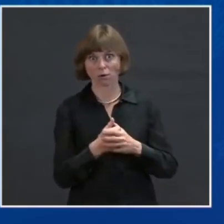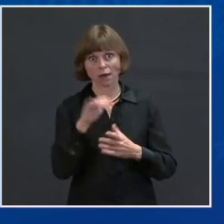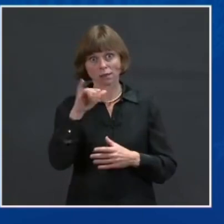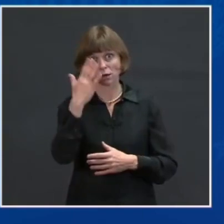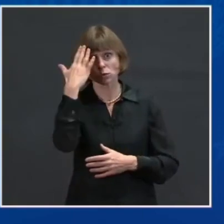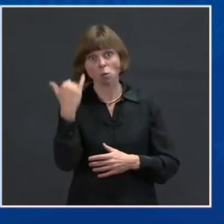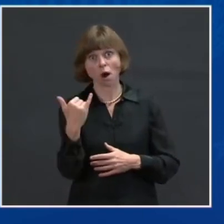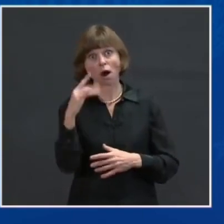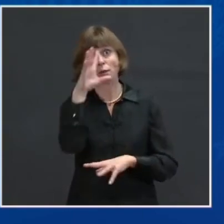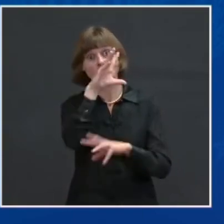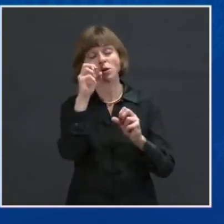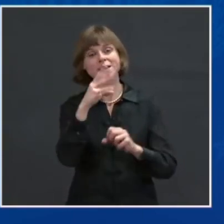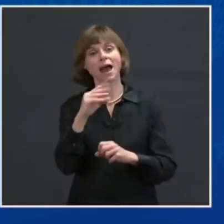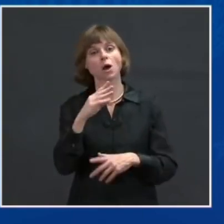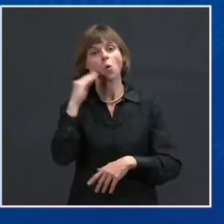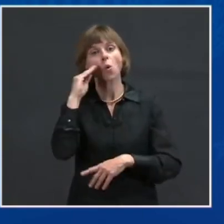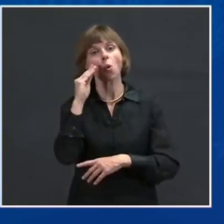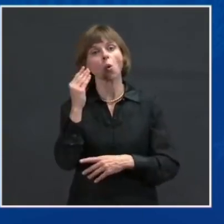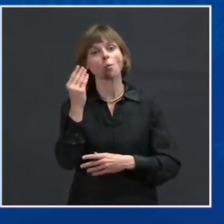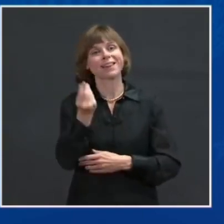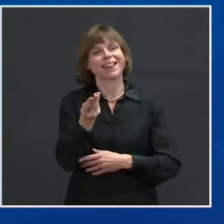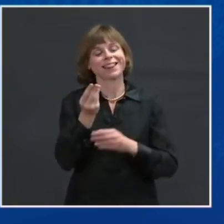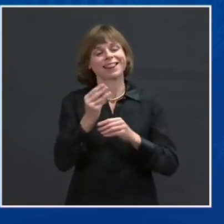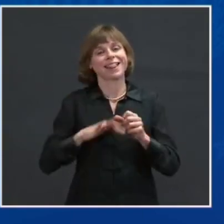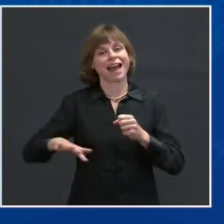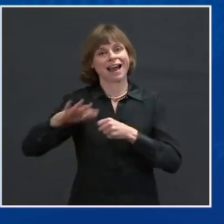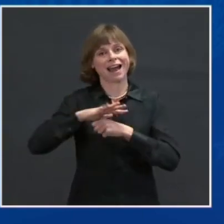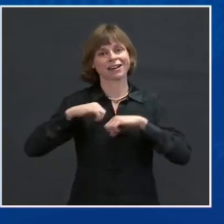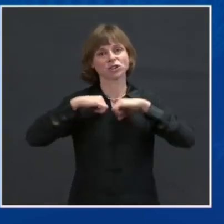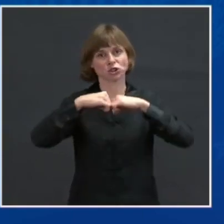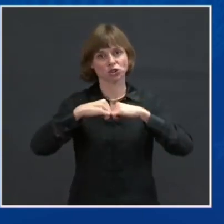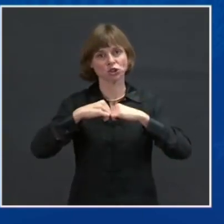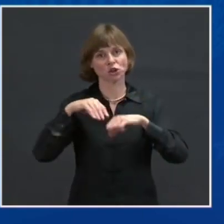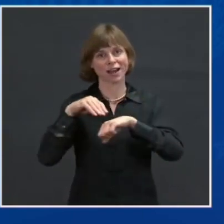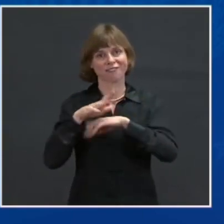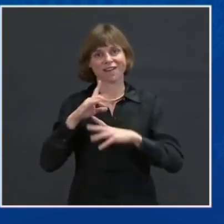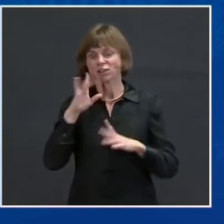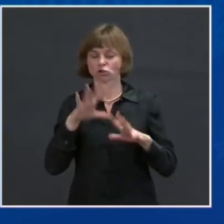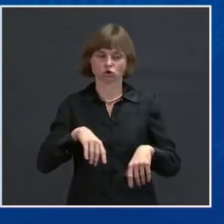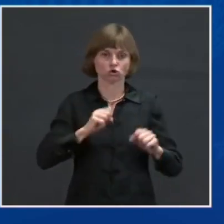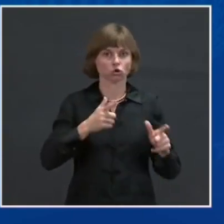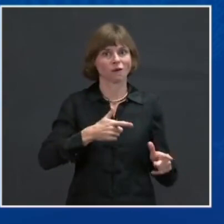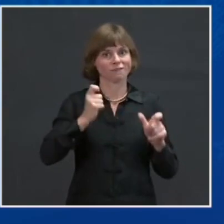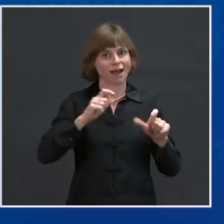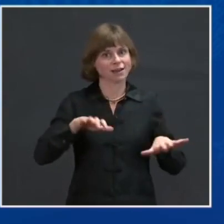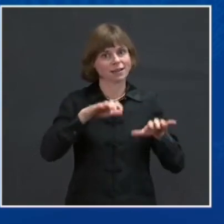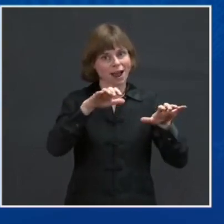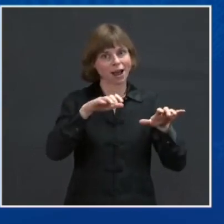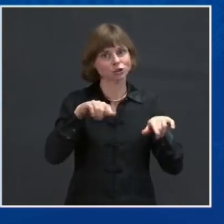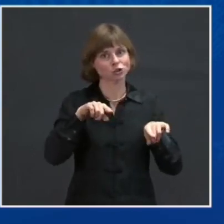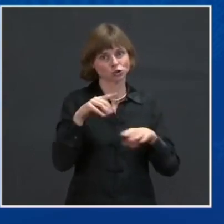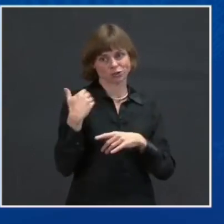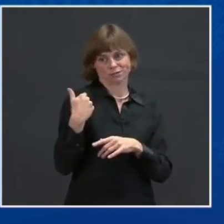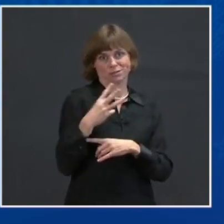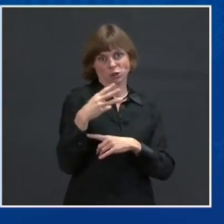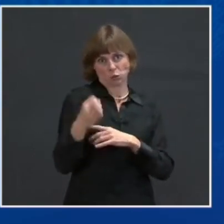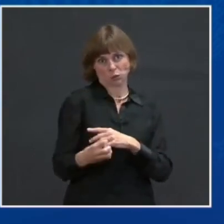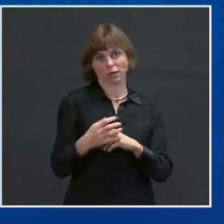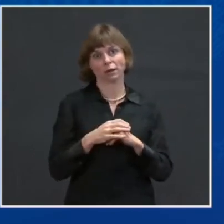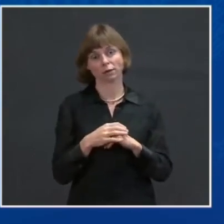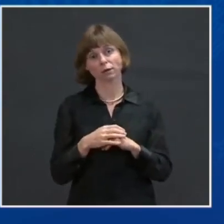president and his Homeland Security advisor took very quick action over the weekend. Clearly, as there are investments in the